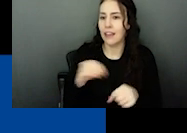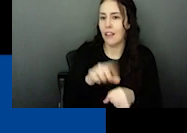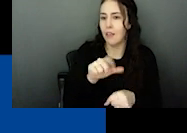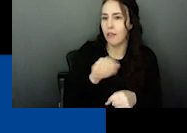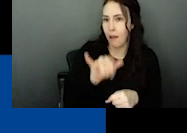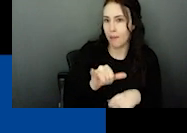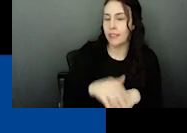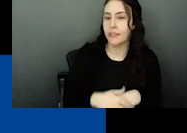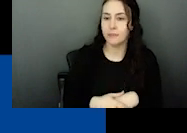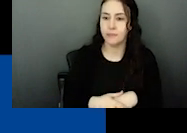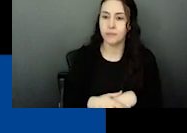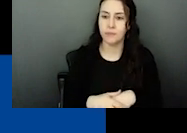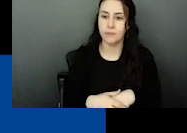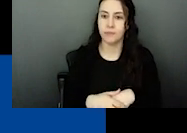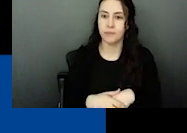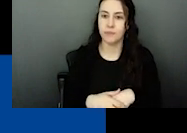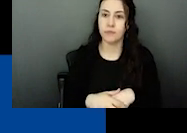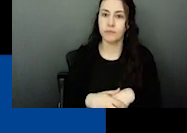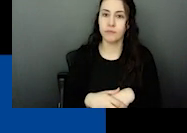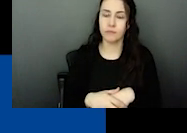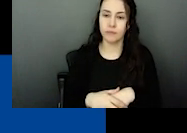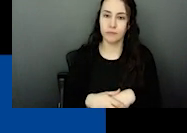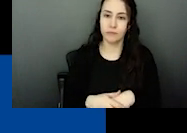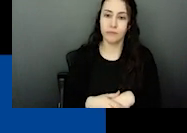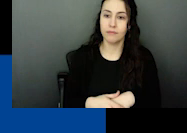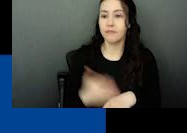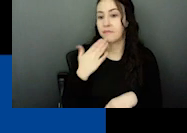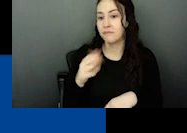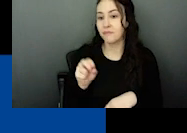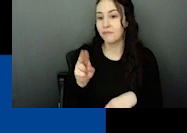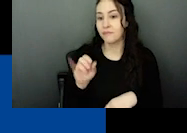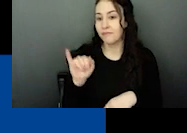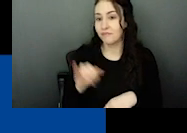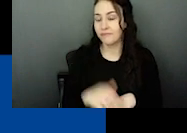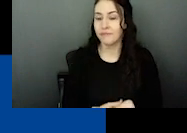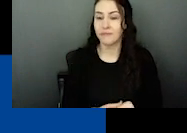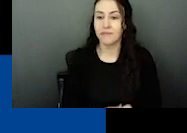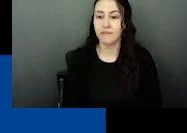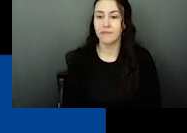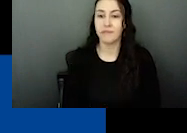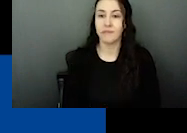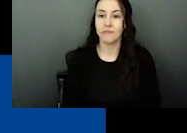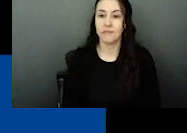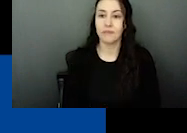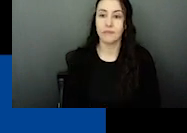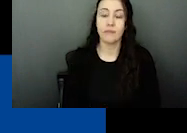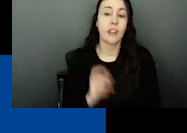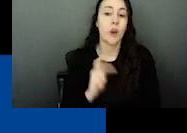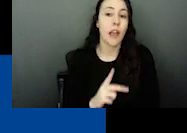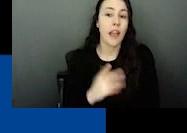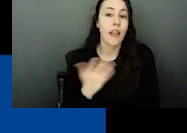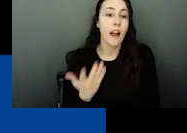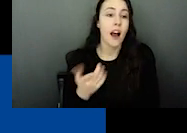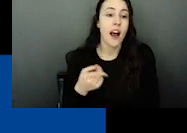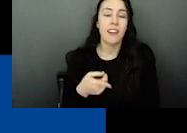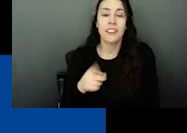Okay. Thank you, Susie. Okay, and this is just an